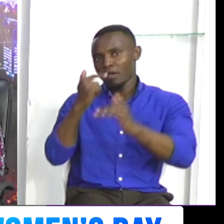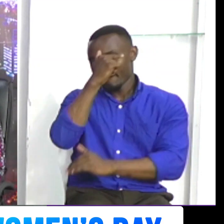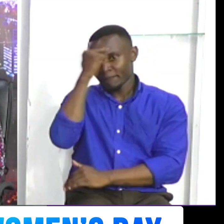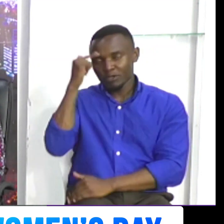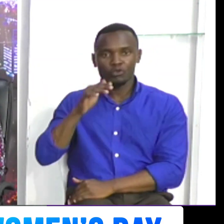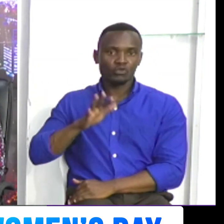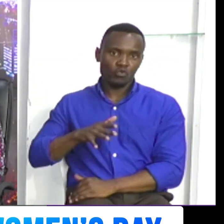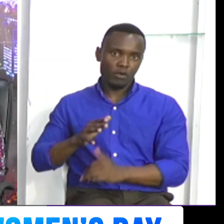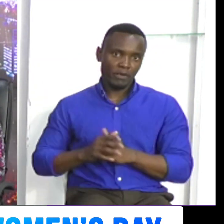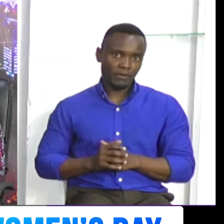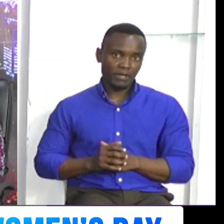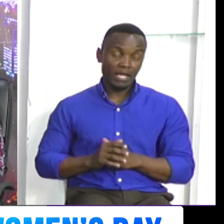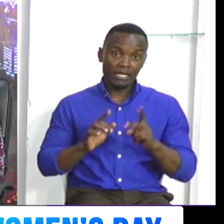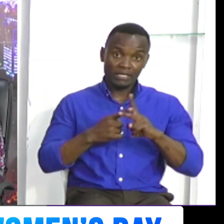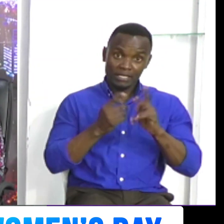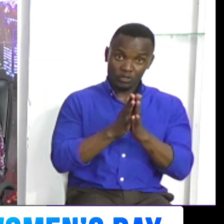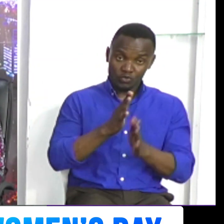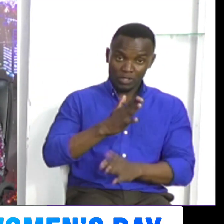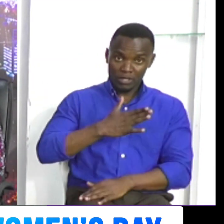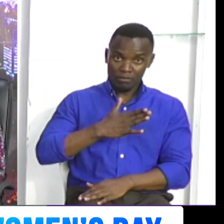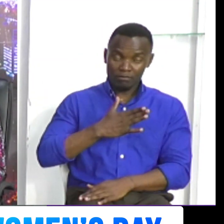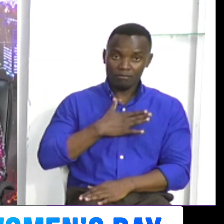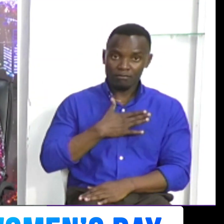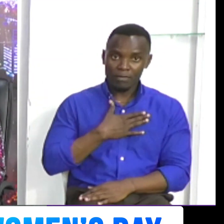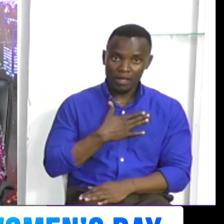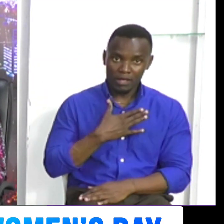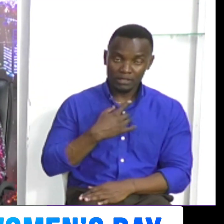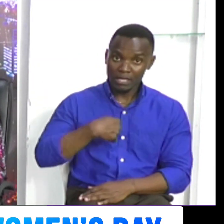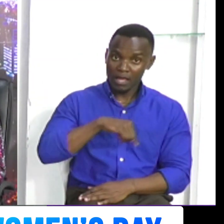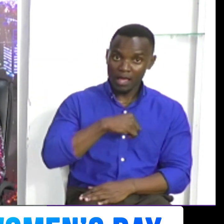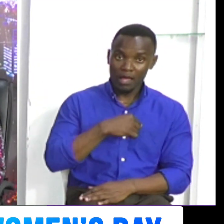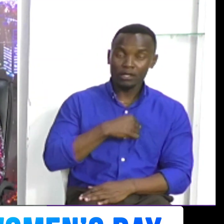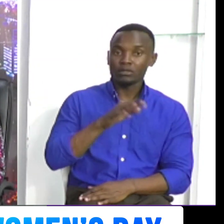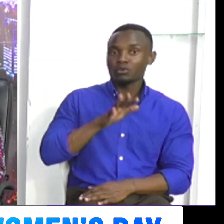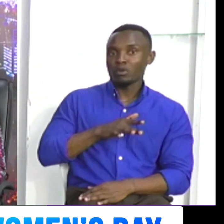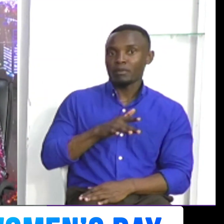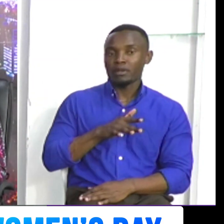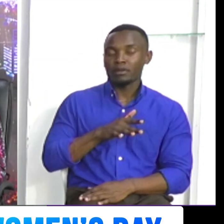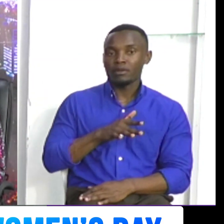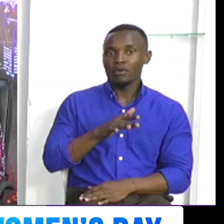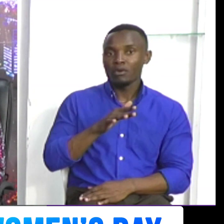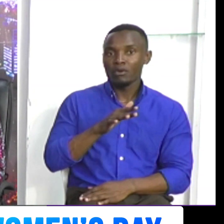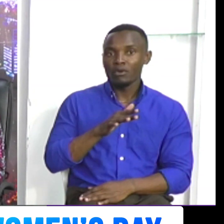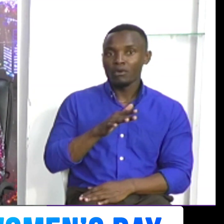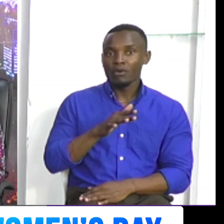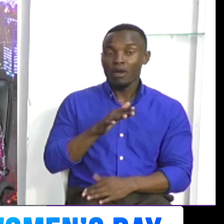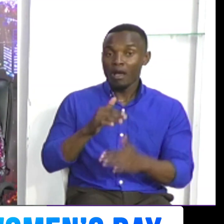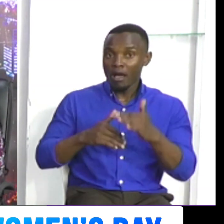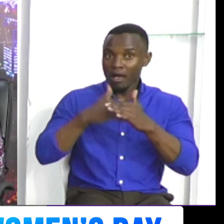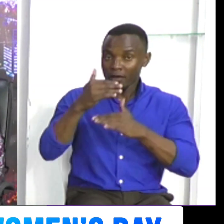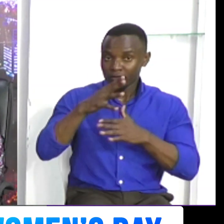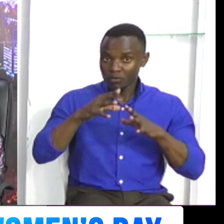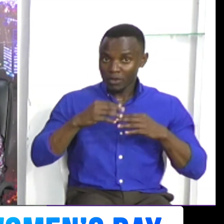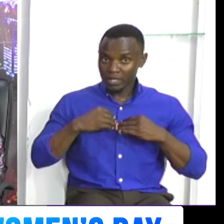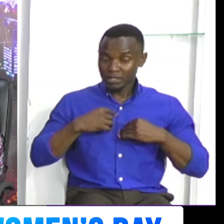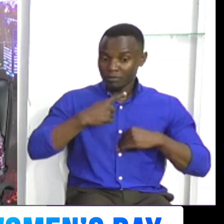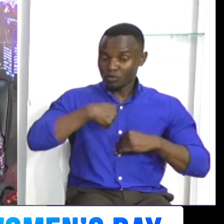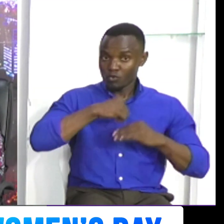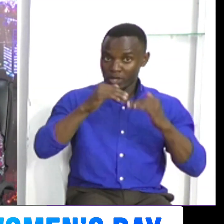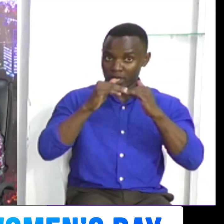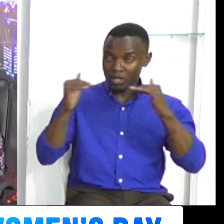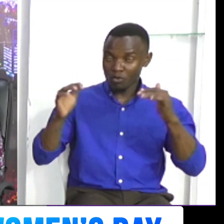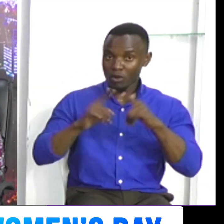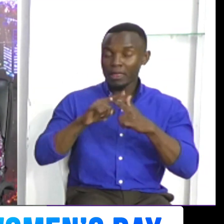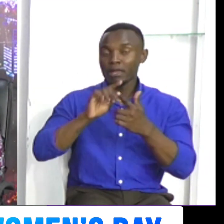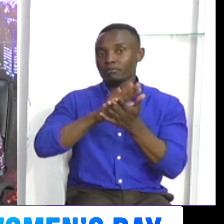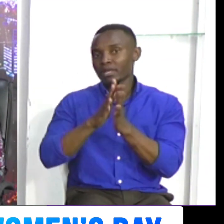with us as women. Once we take that up, it becomes easier to break those barriers that are there. Of course, there are very many barriers